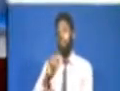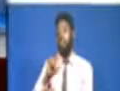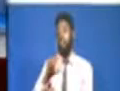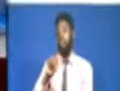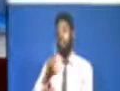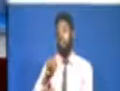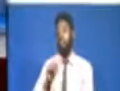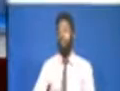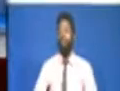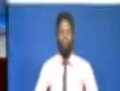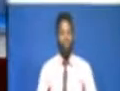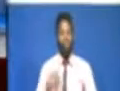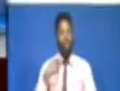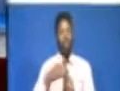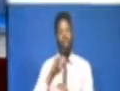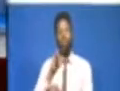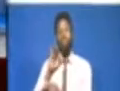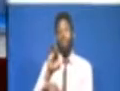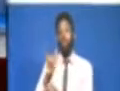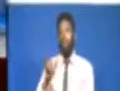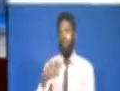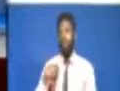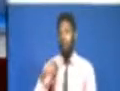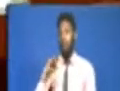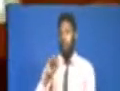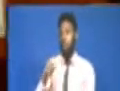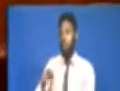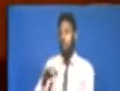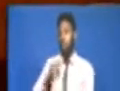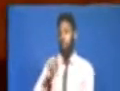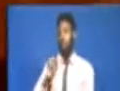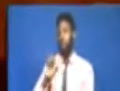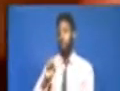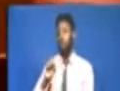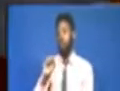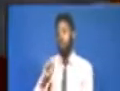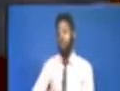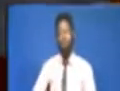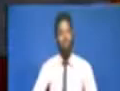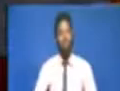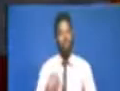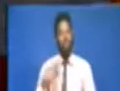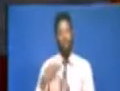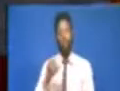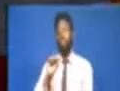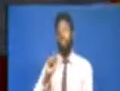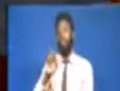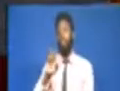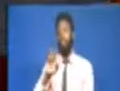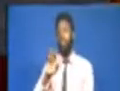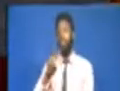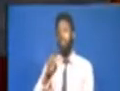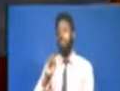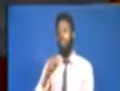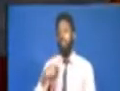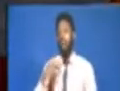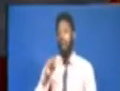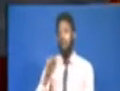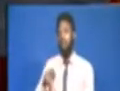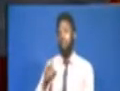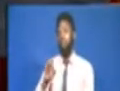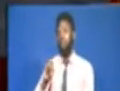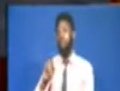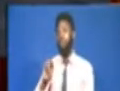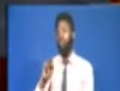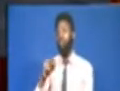Mary Emase Otucho, MP Teso South. Stephen Mule, MP Matungulu. Karia David, Nakuru Town